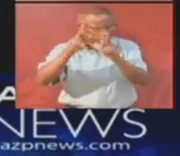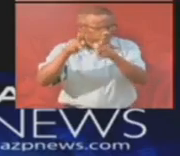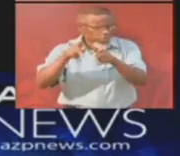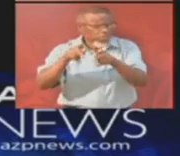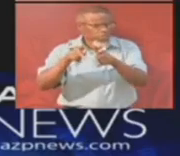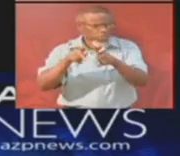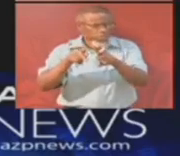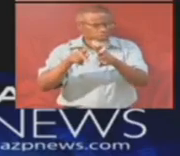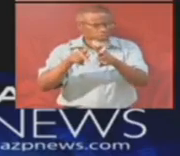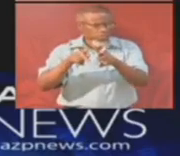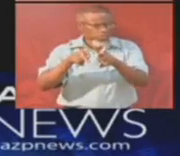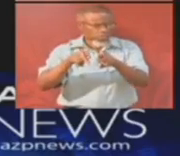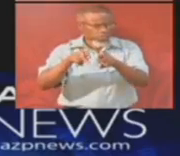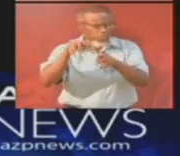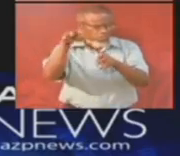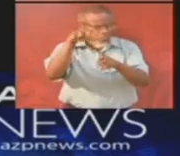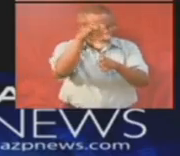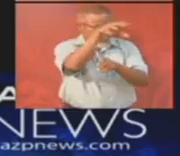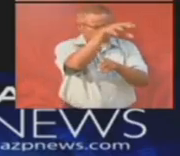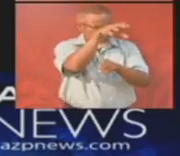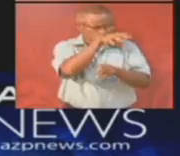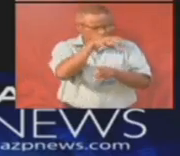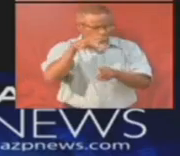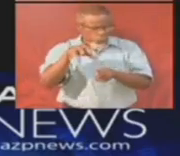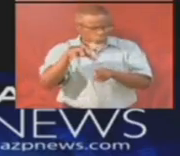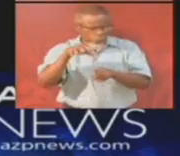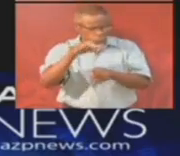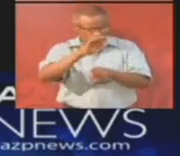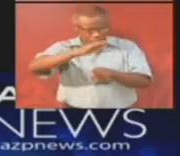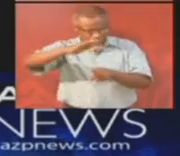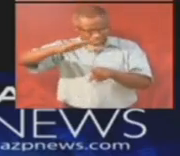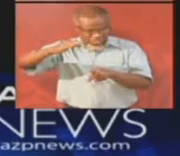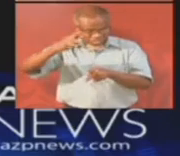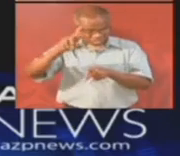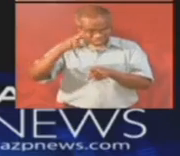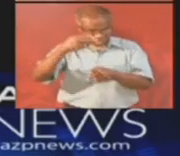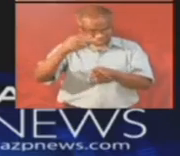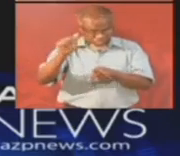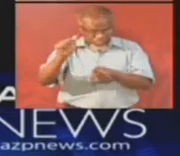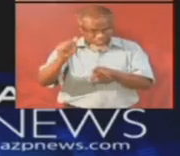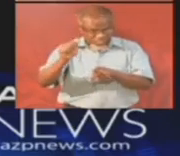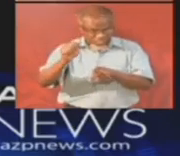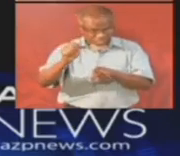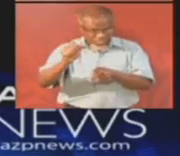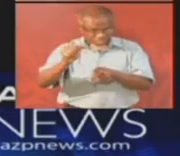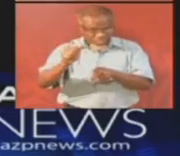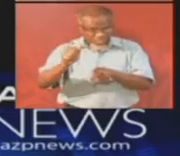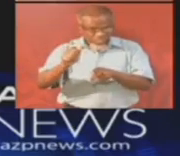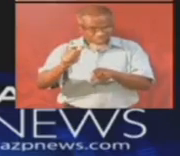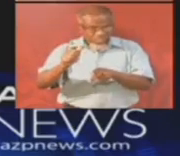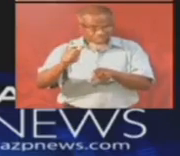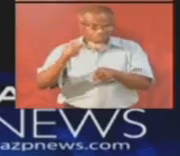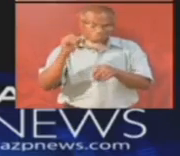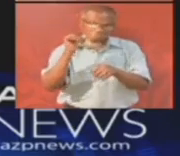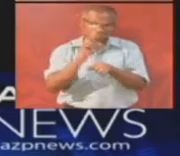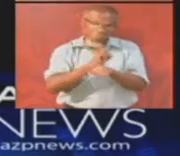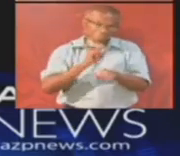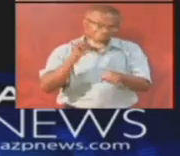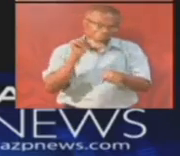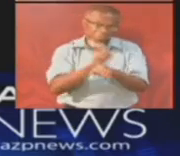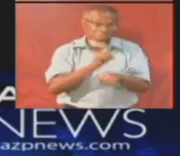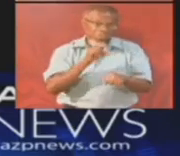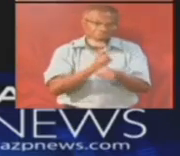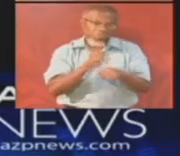at various RHAs, for example, I'm told that they overwhelm. For example, there are two and three doctors that have to deal with 200 or